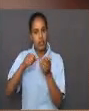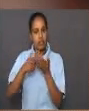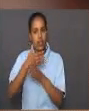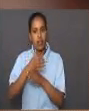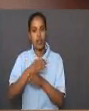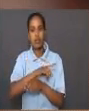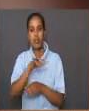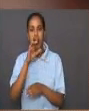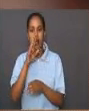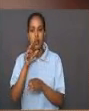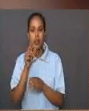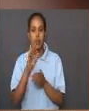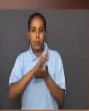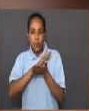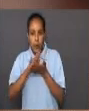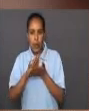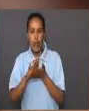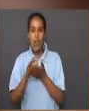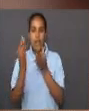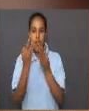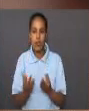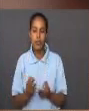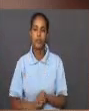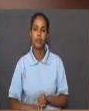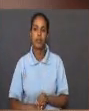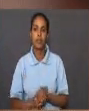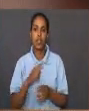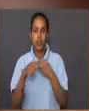other than they were in their pure form.